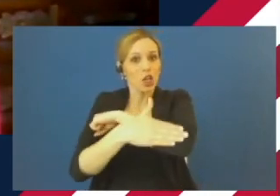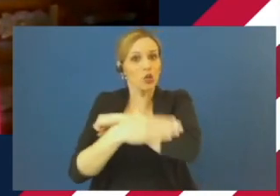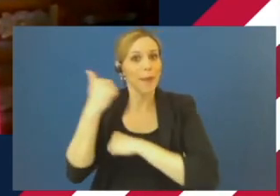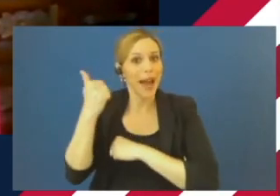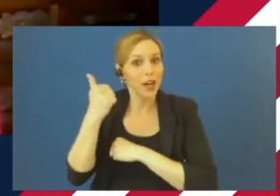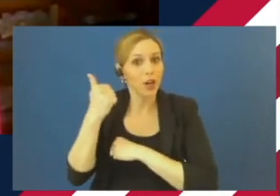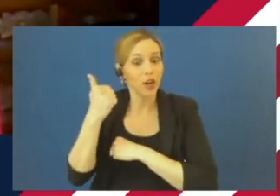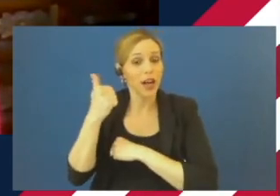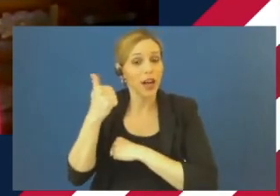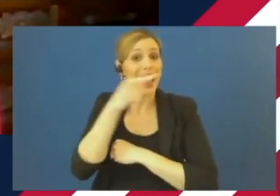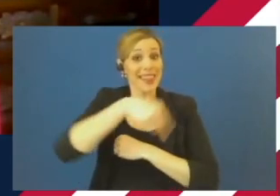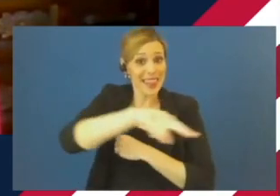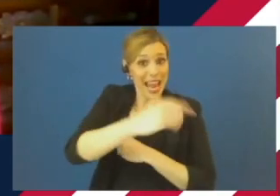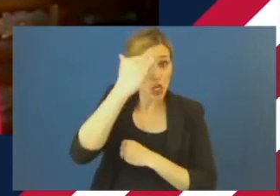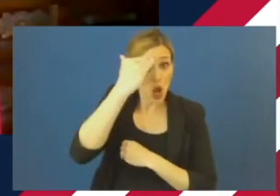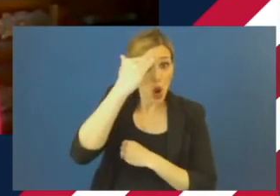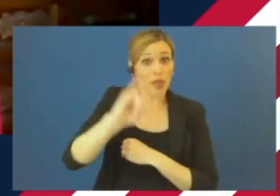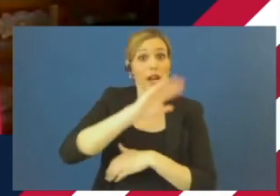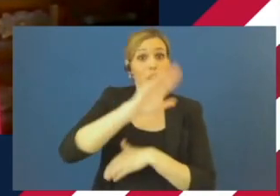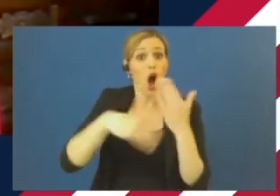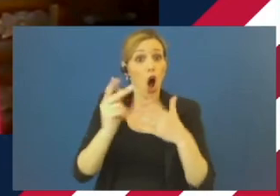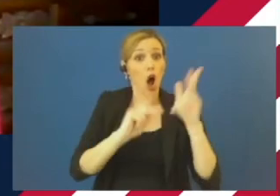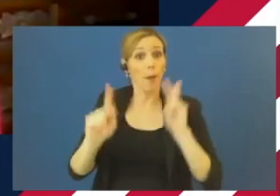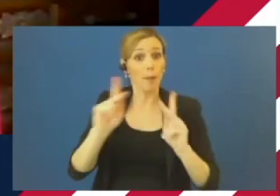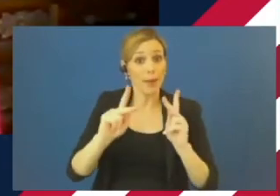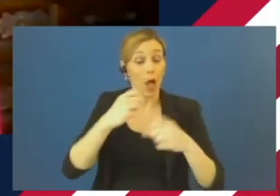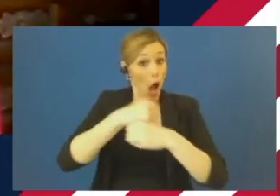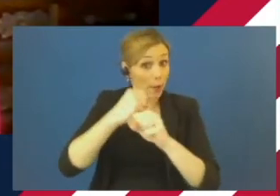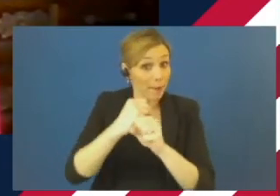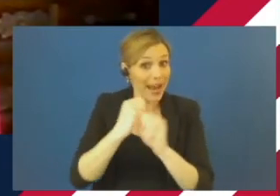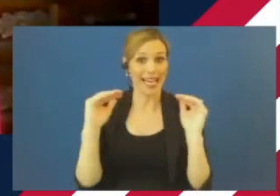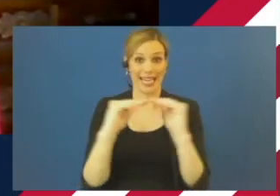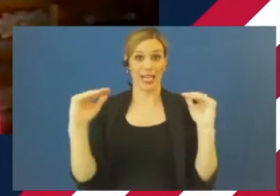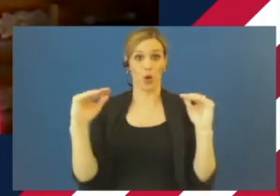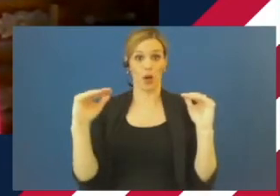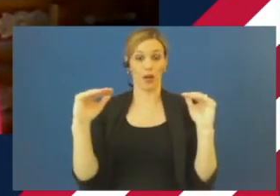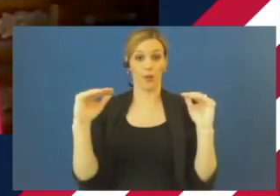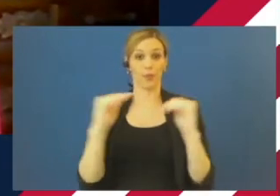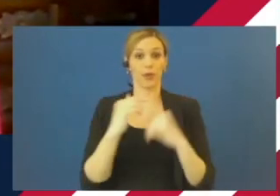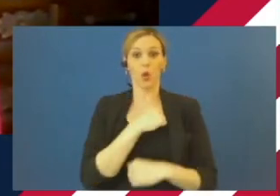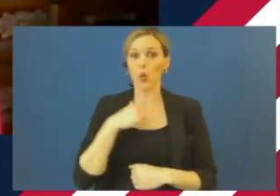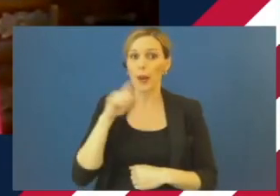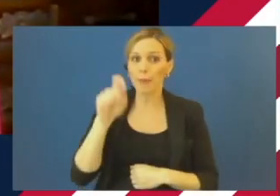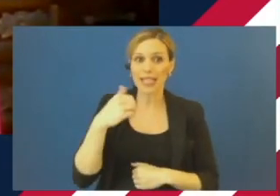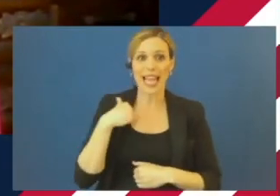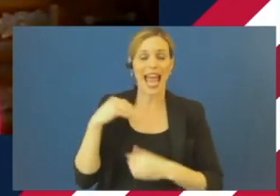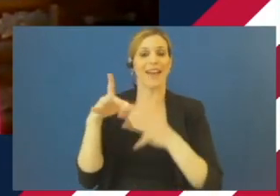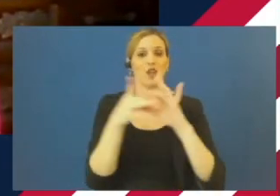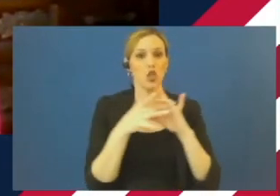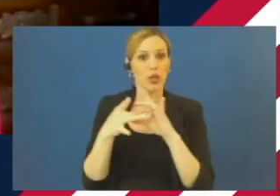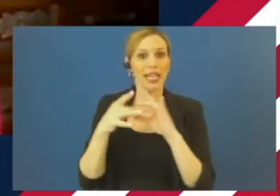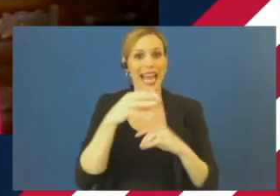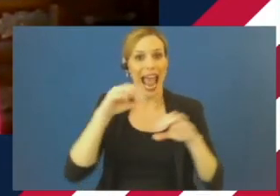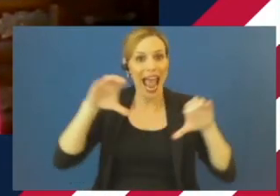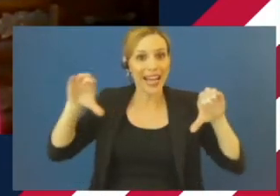in this struggle together, and waging it is a profound act of unity in action. Thank you.